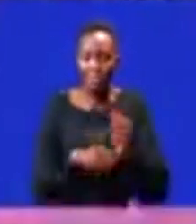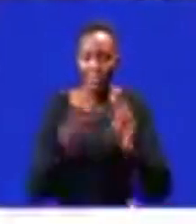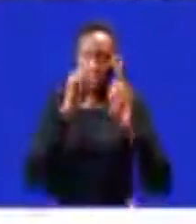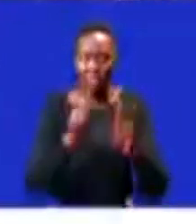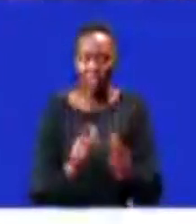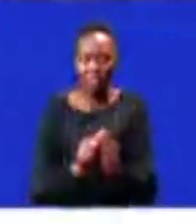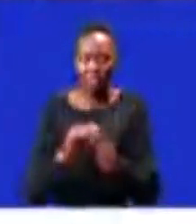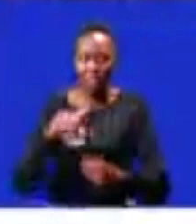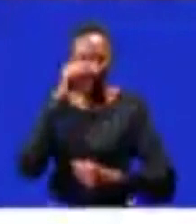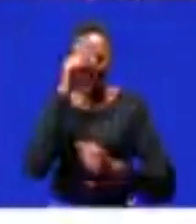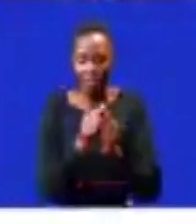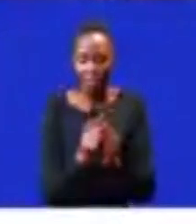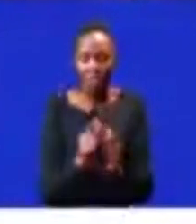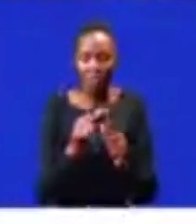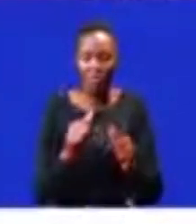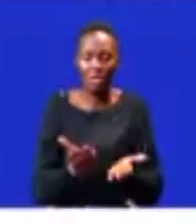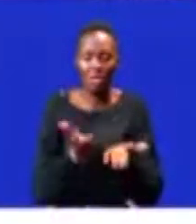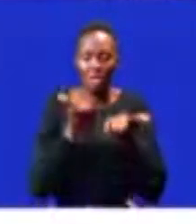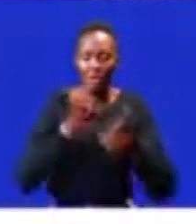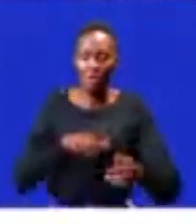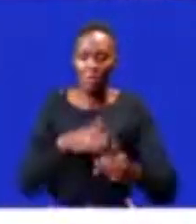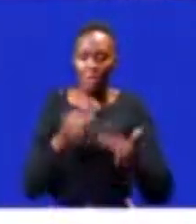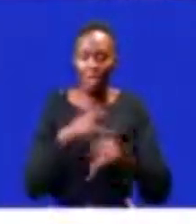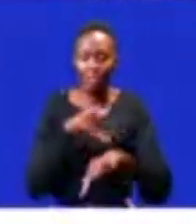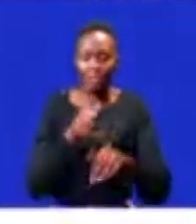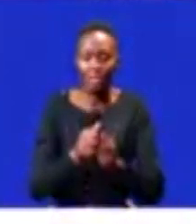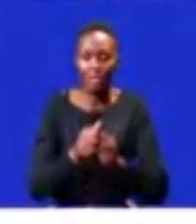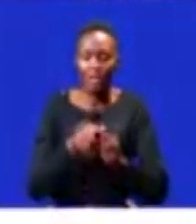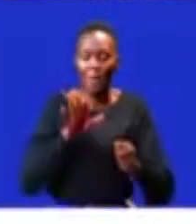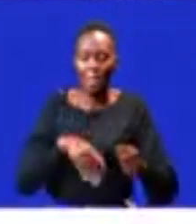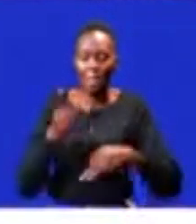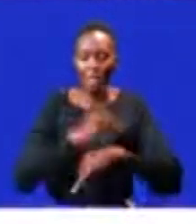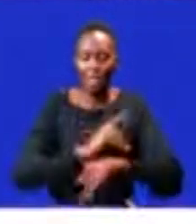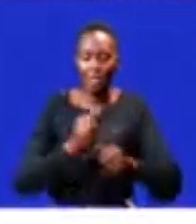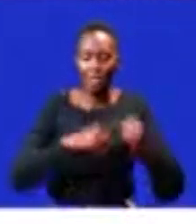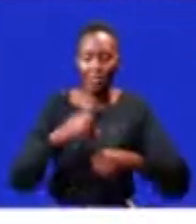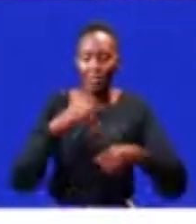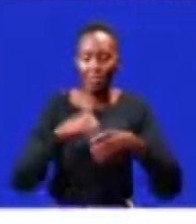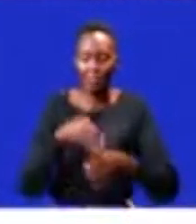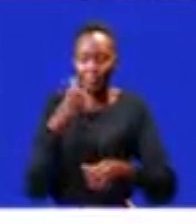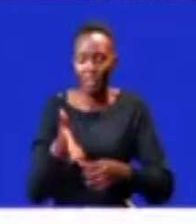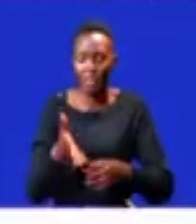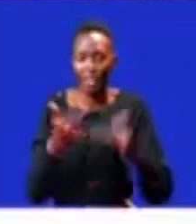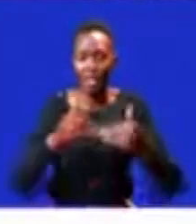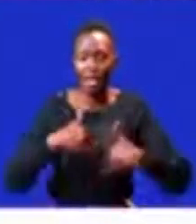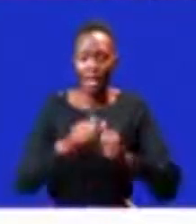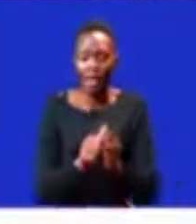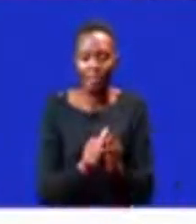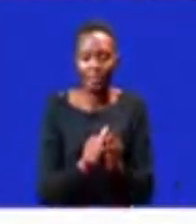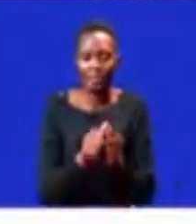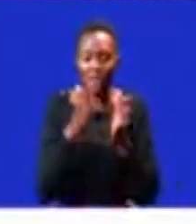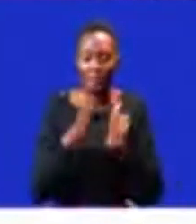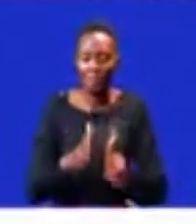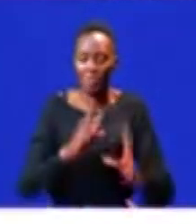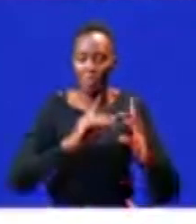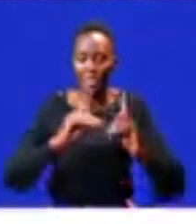nyalo jolo godo wakeyini e sekta no mar ohala. Doing international women day activity at Magris Social Hall, we have had a series of panelists who have